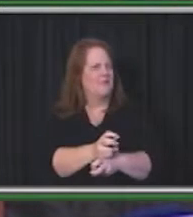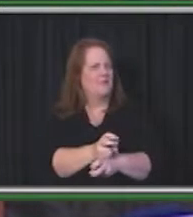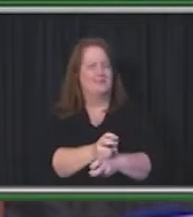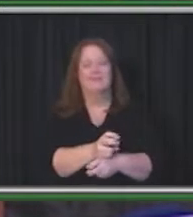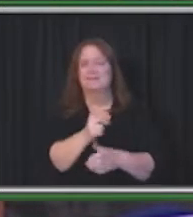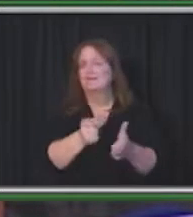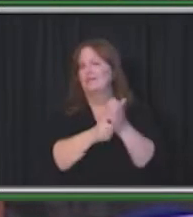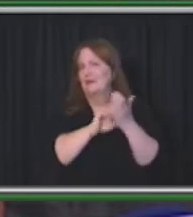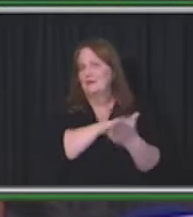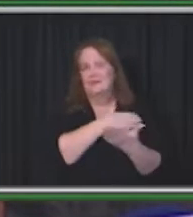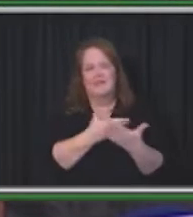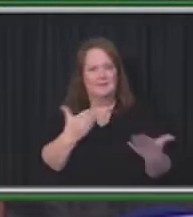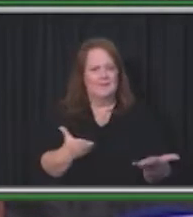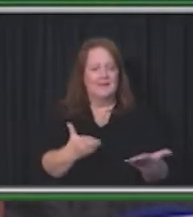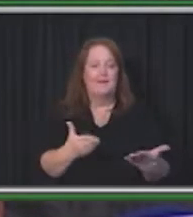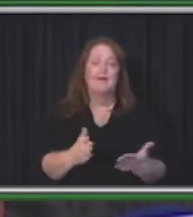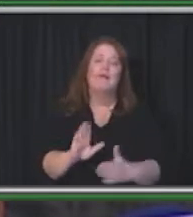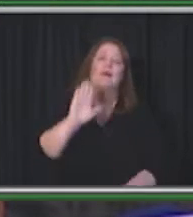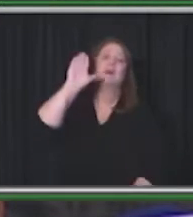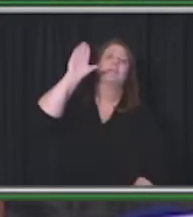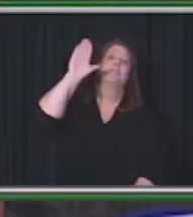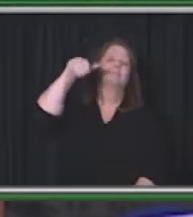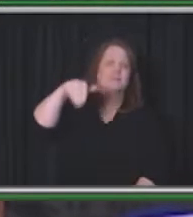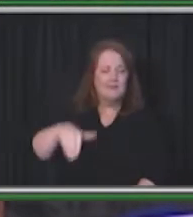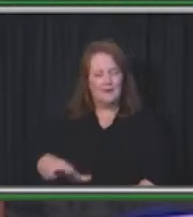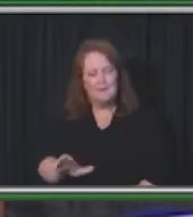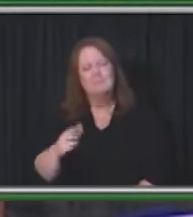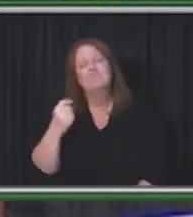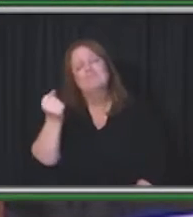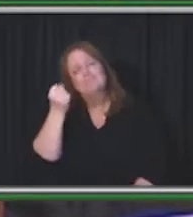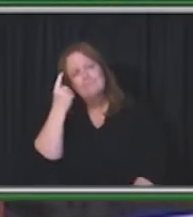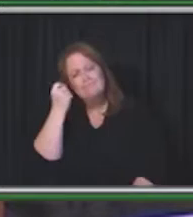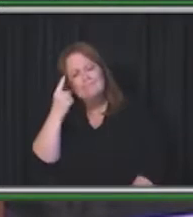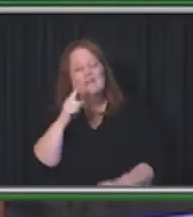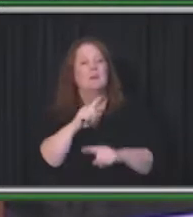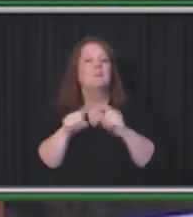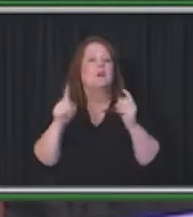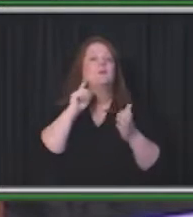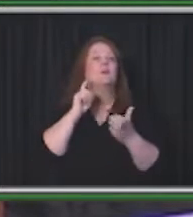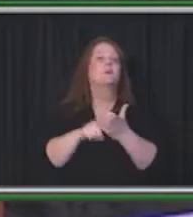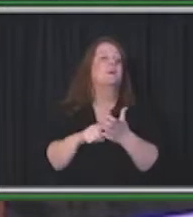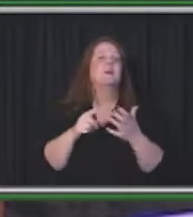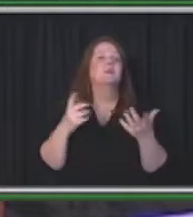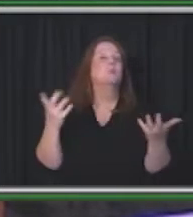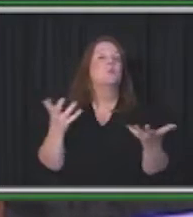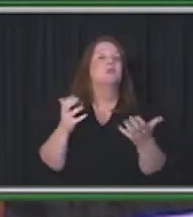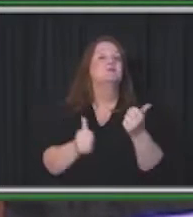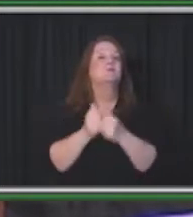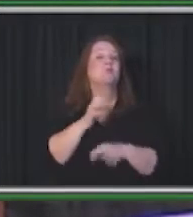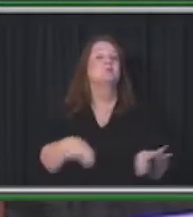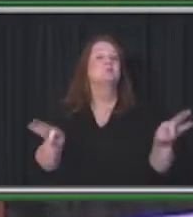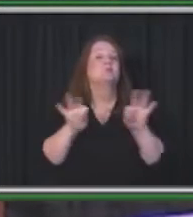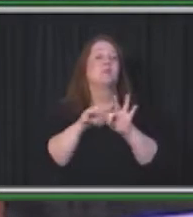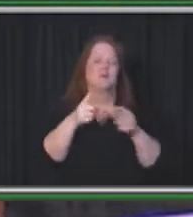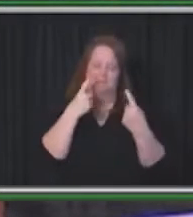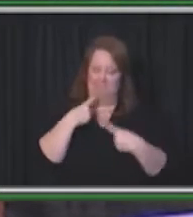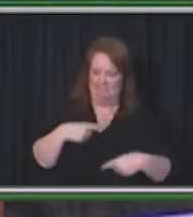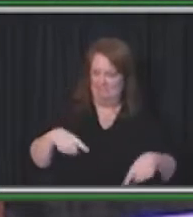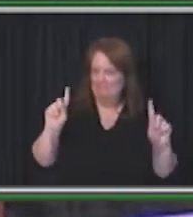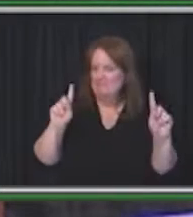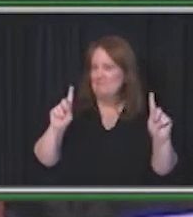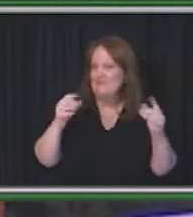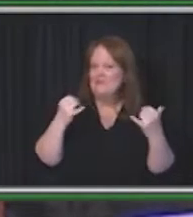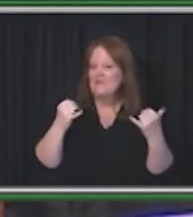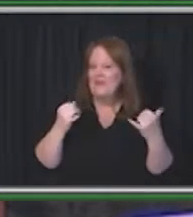you faced. But in the end, we recognize that which is most important. You made it, and you're going to be graduates today.